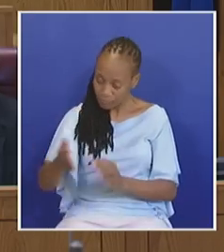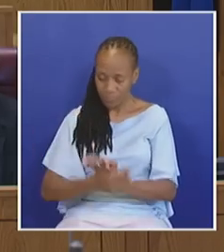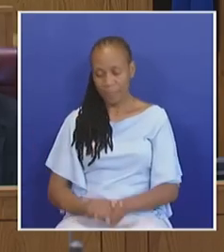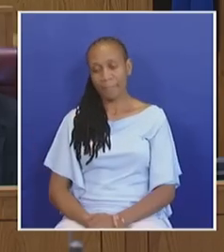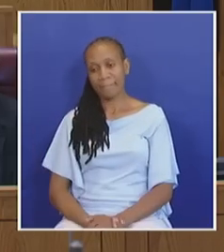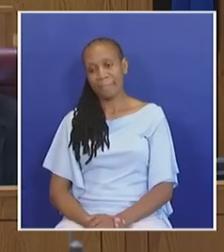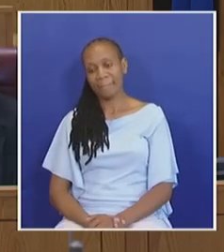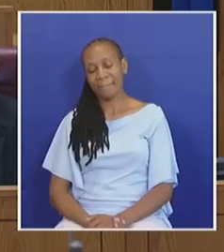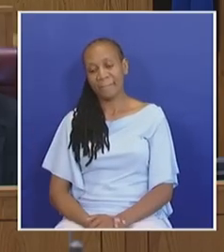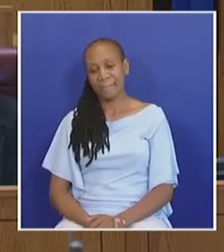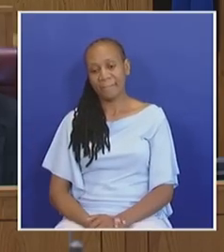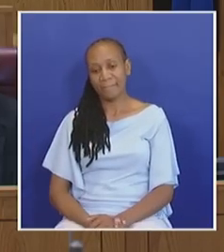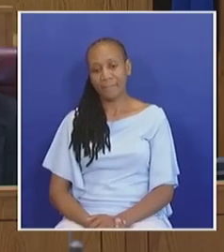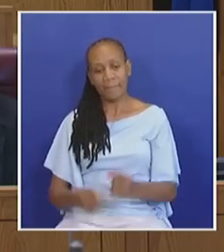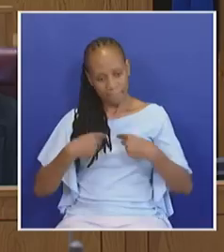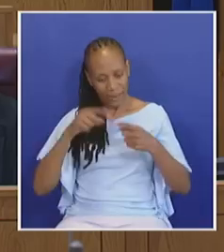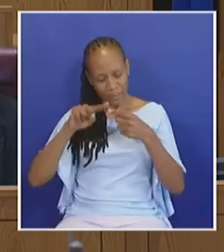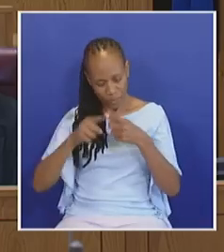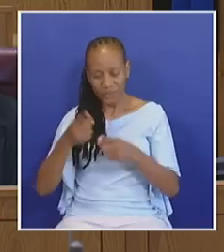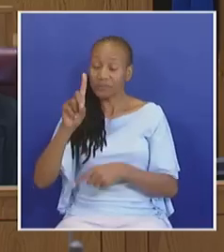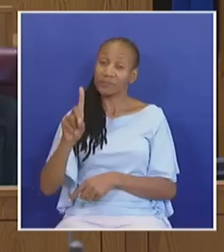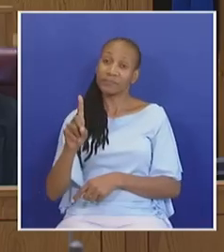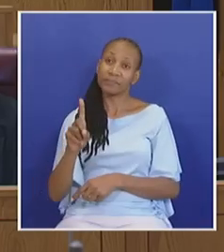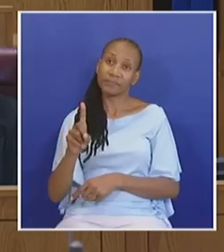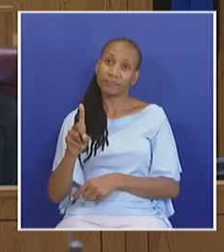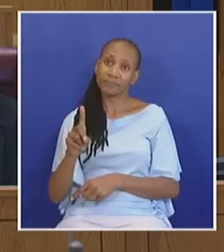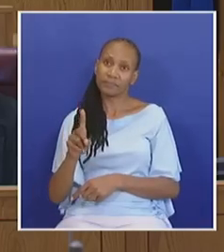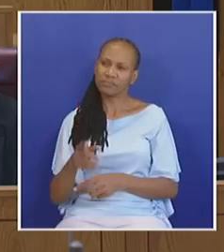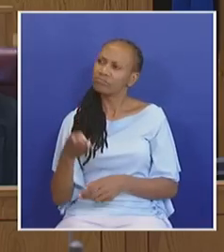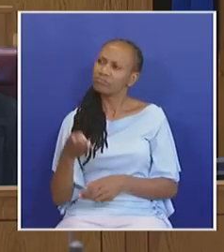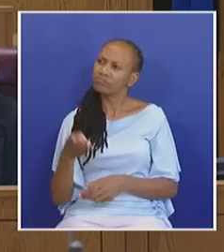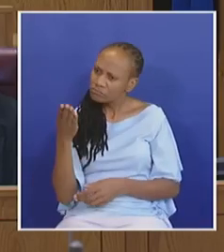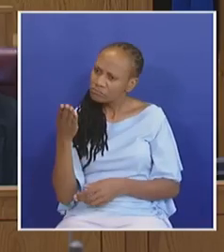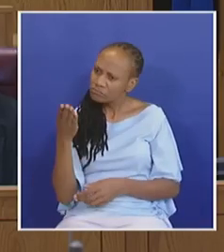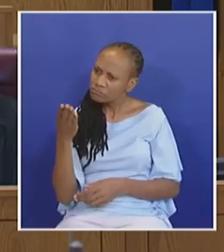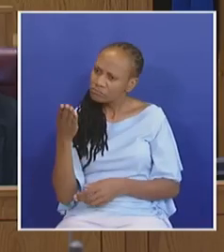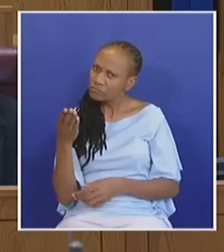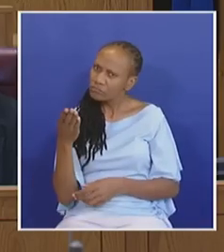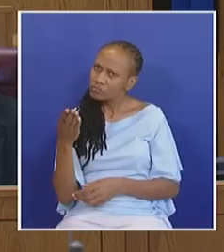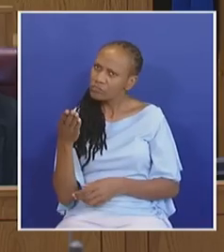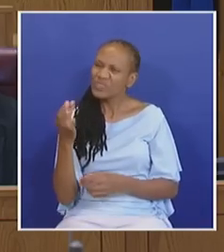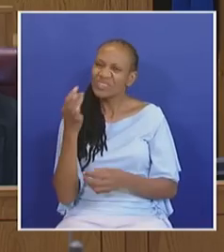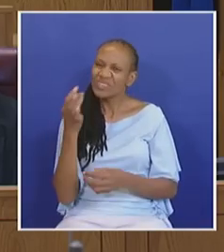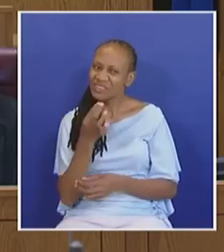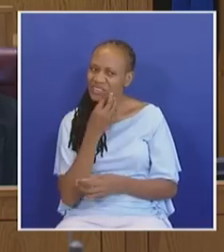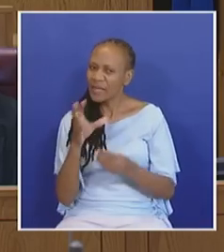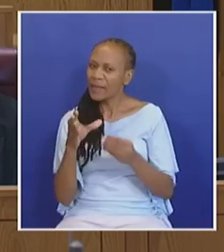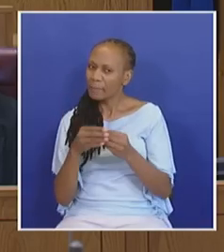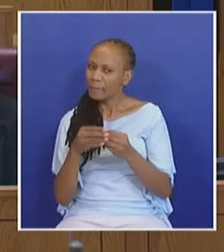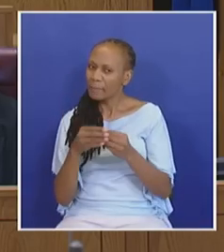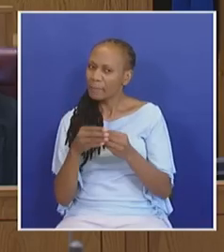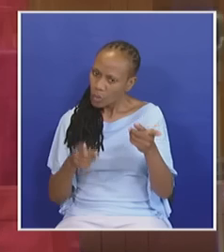Honorable order, Mtileni. the point of order, Chair, is that are you correcting Honorable Mohapi to say Honorable